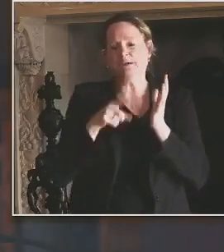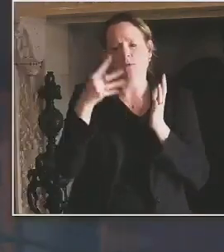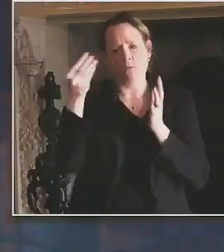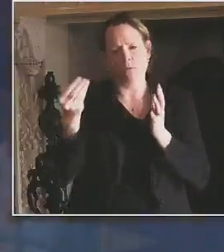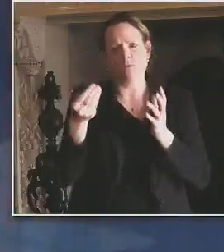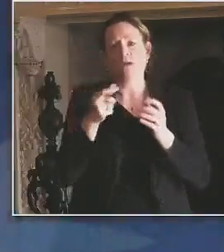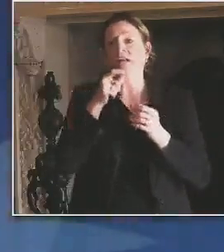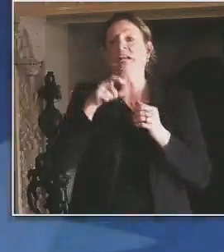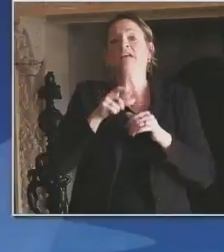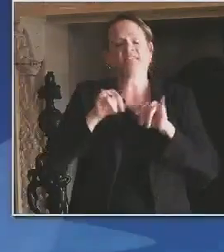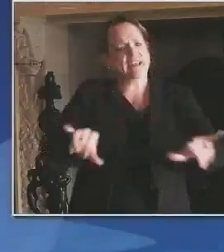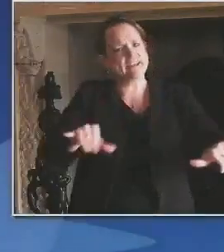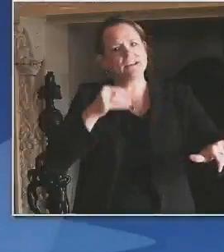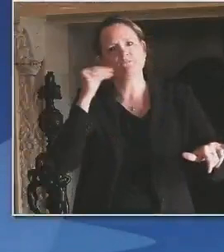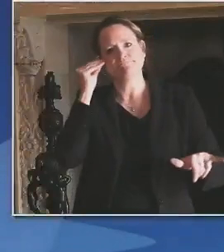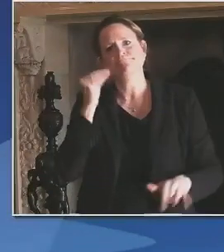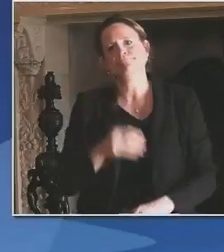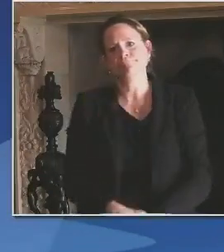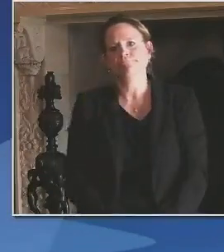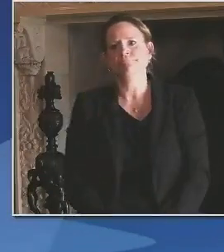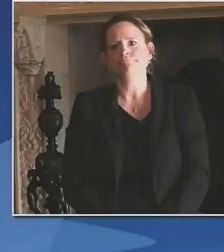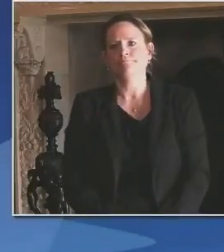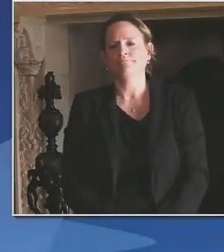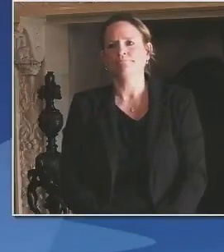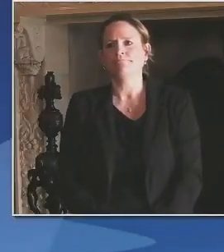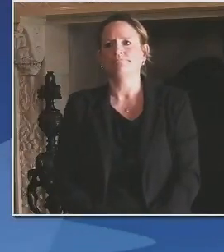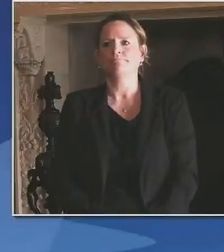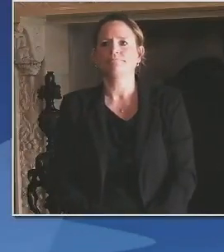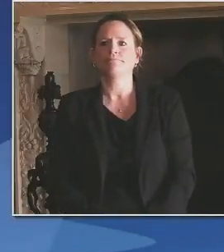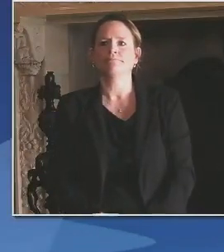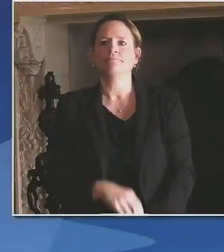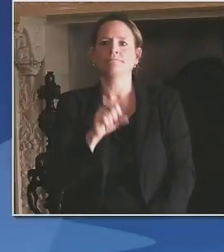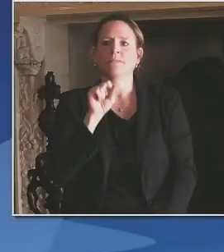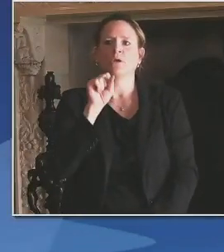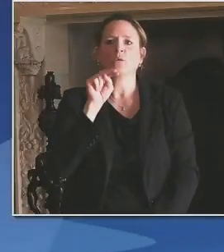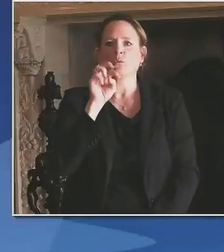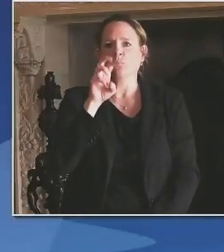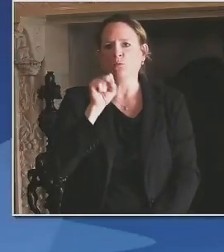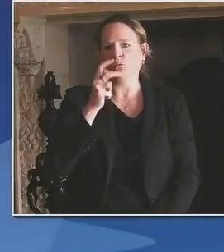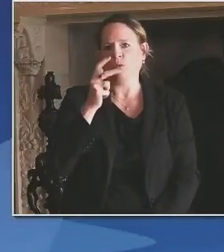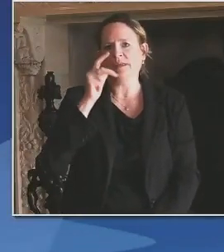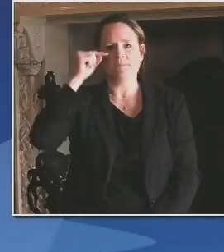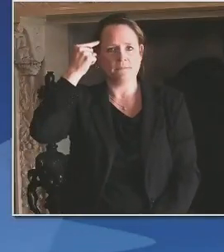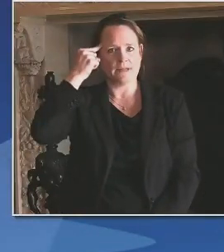All right, our next question, Amy Reed from News 3 in Madison. Amy?